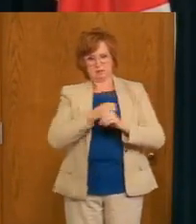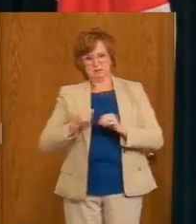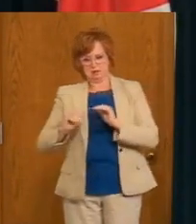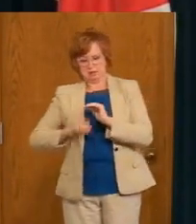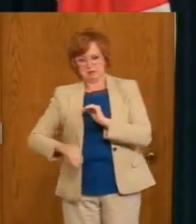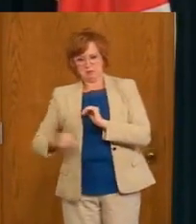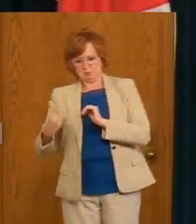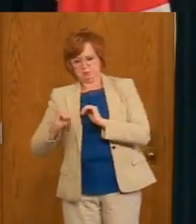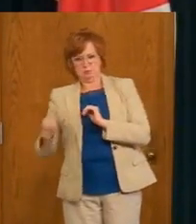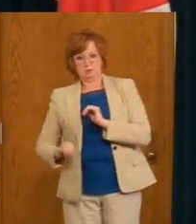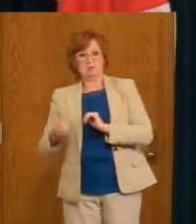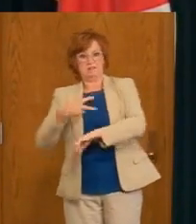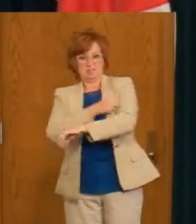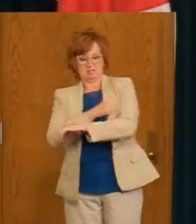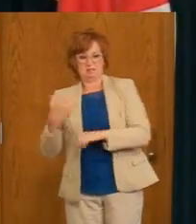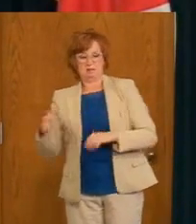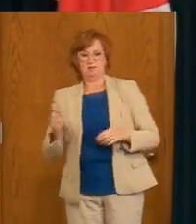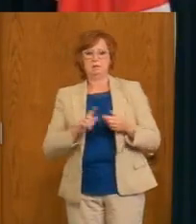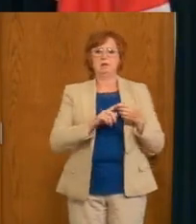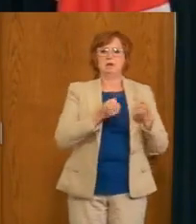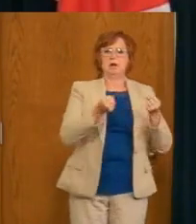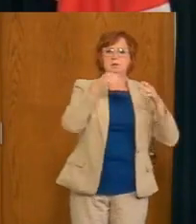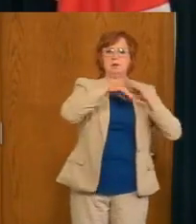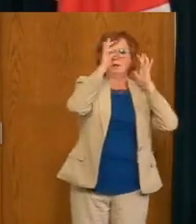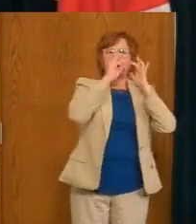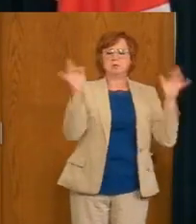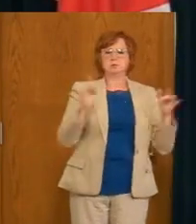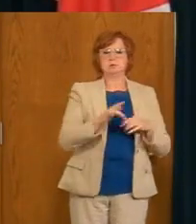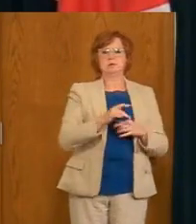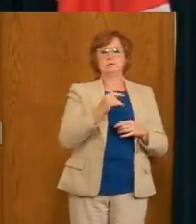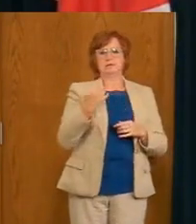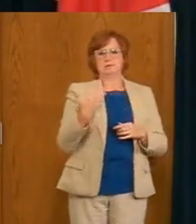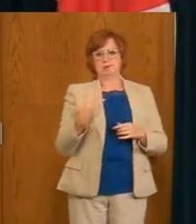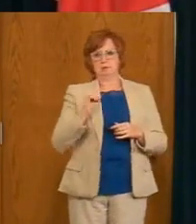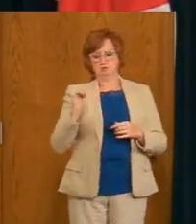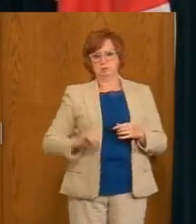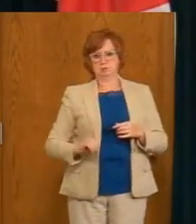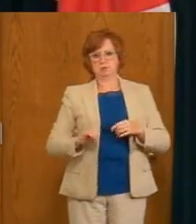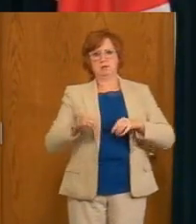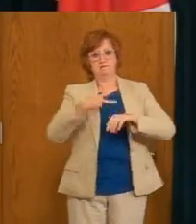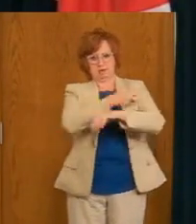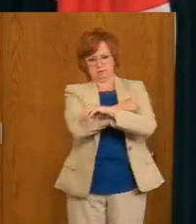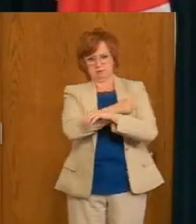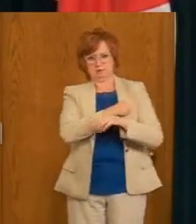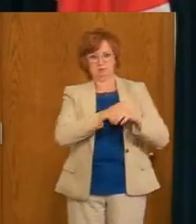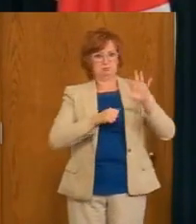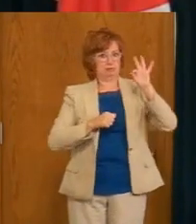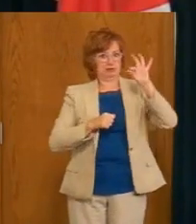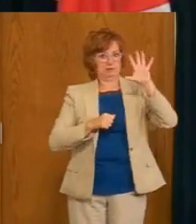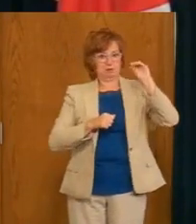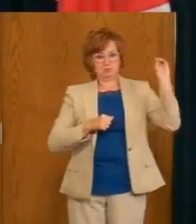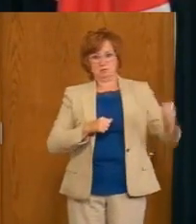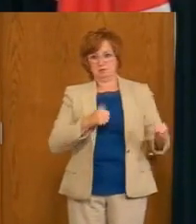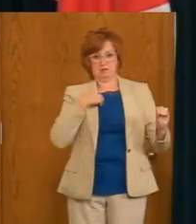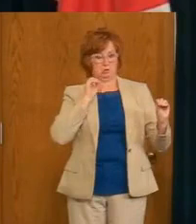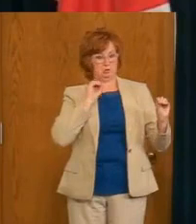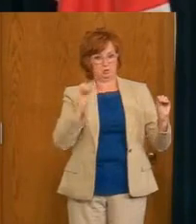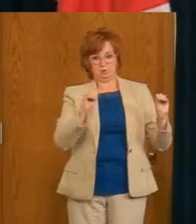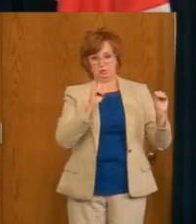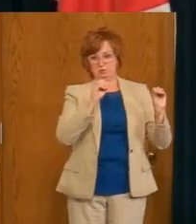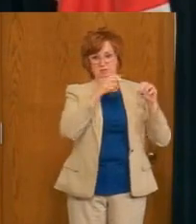Under 5% of the hospitalizations also are people that were fully vaccinated. There were no